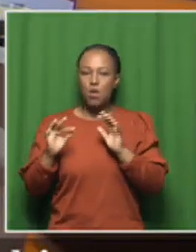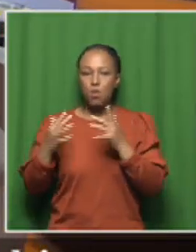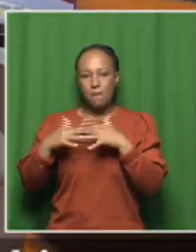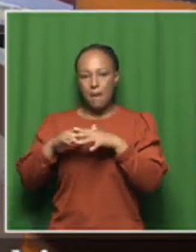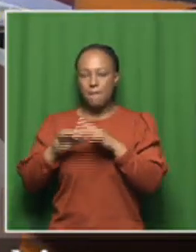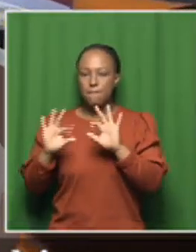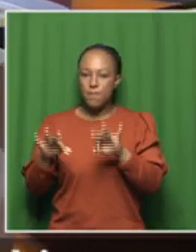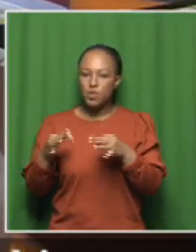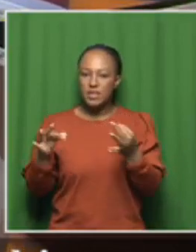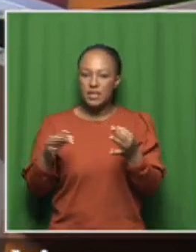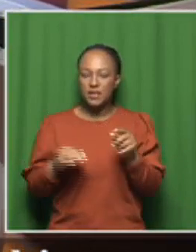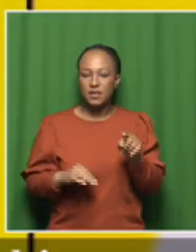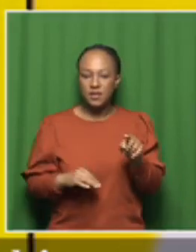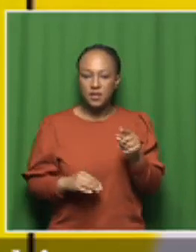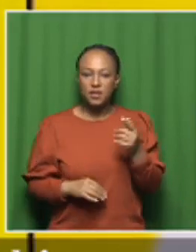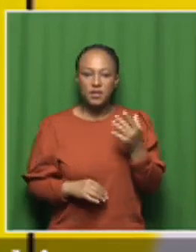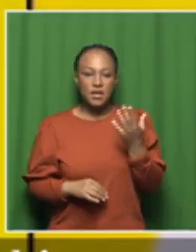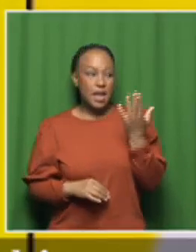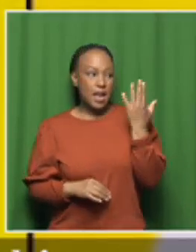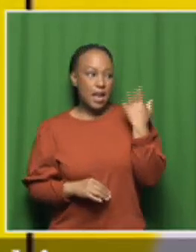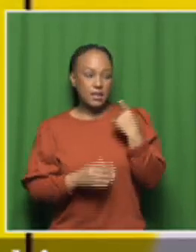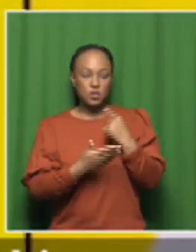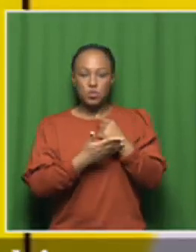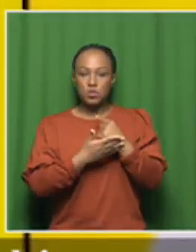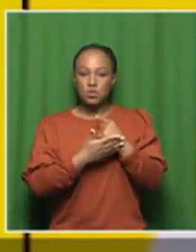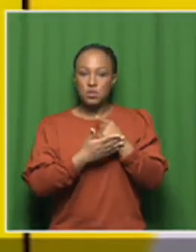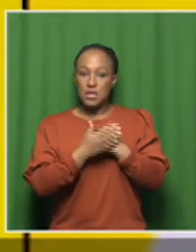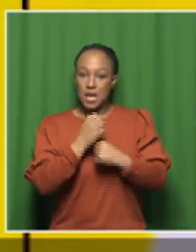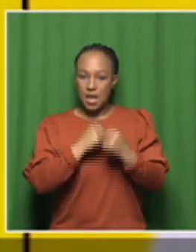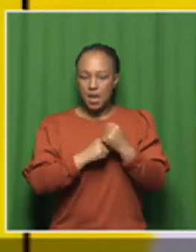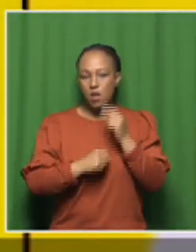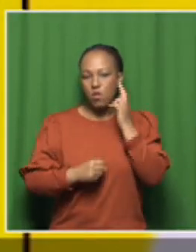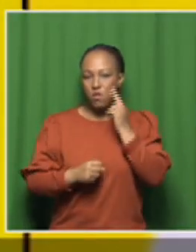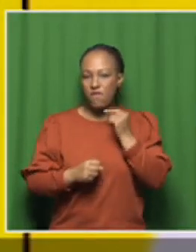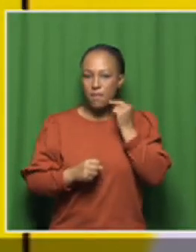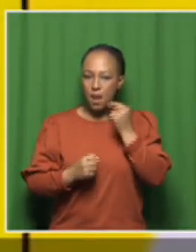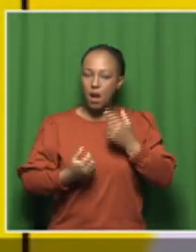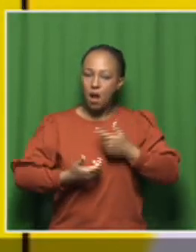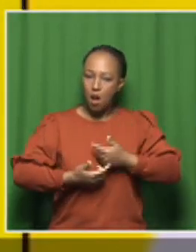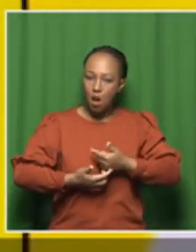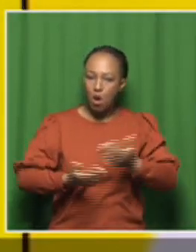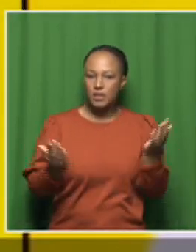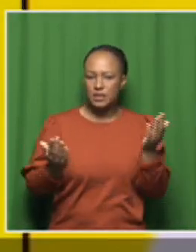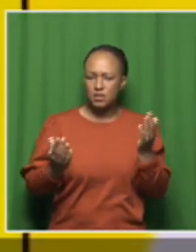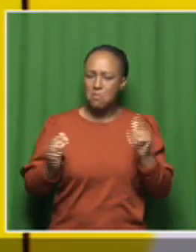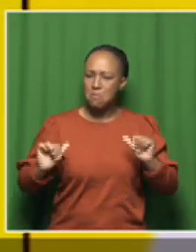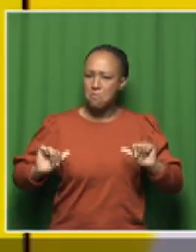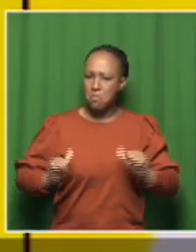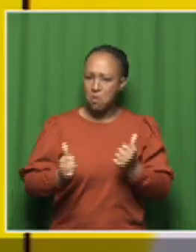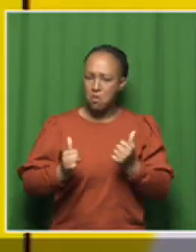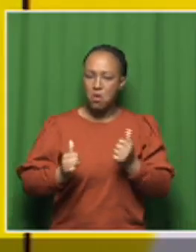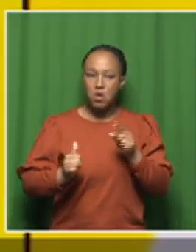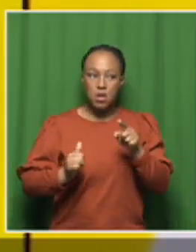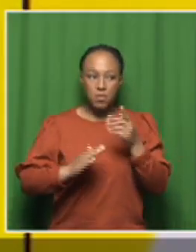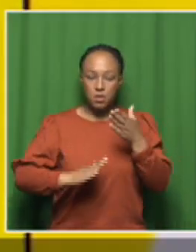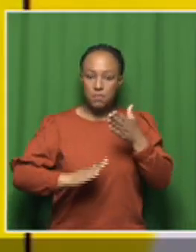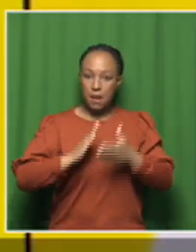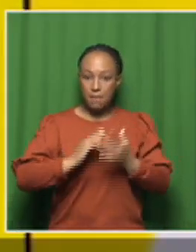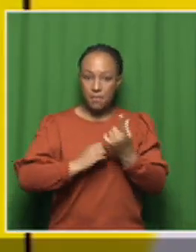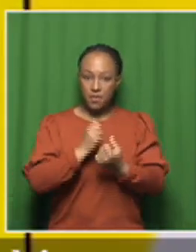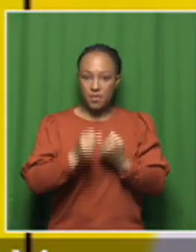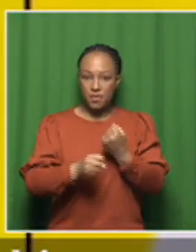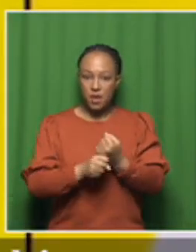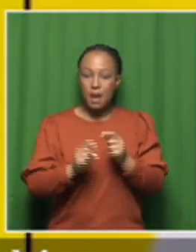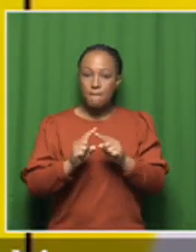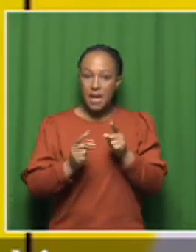from Fashion Accounts, which launched last year in November, which was a huge success. It was supposed to end in March this year. But because of the demand, it's going to end in